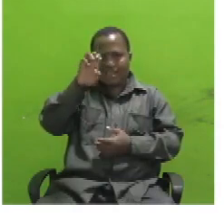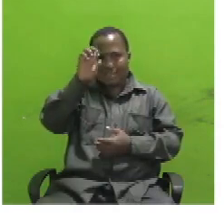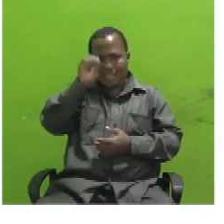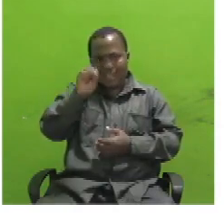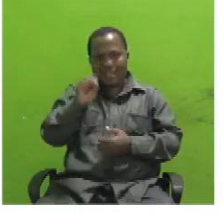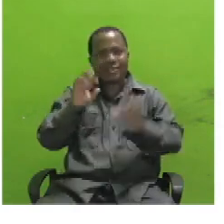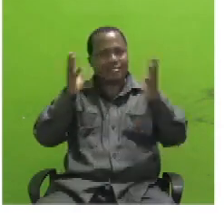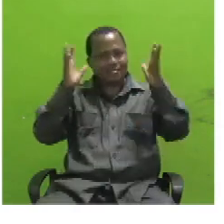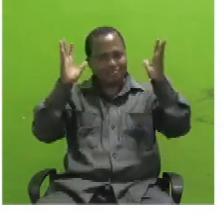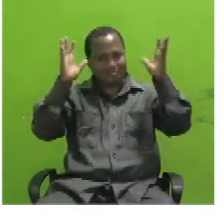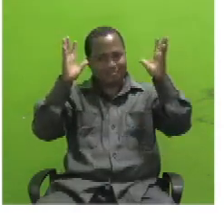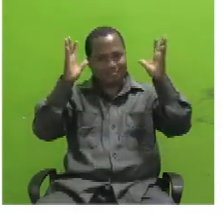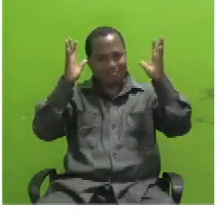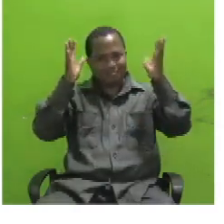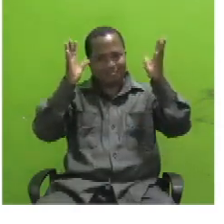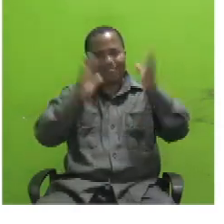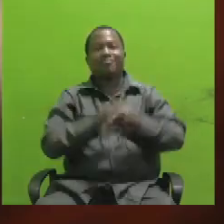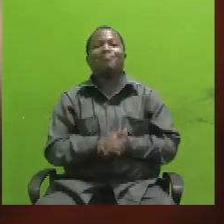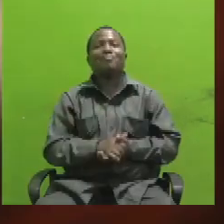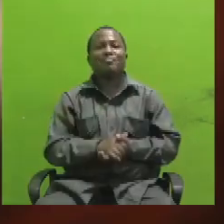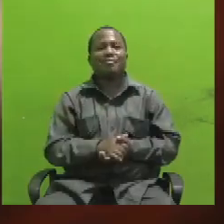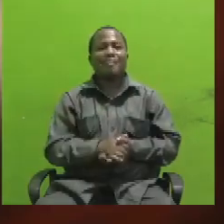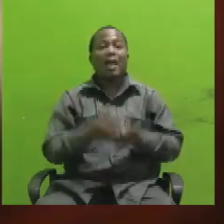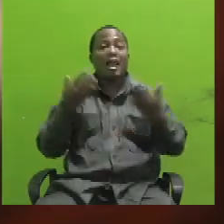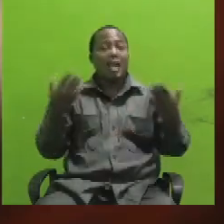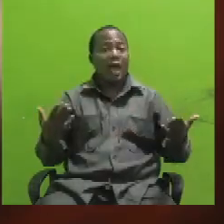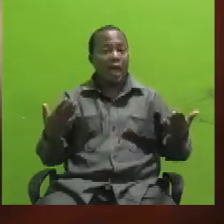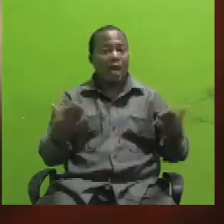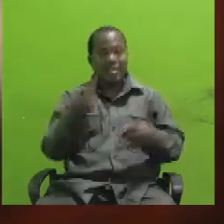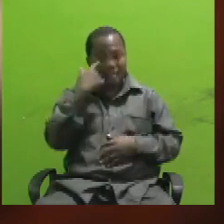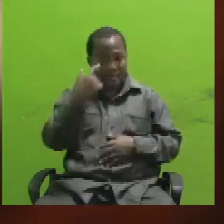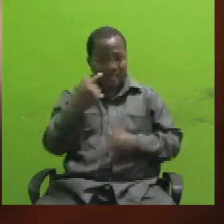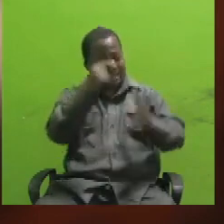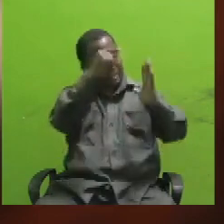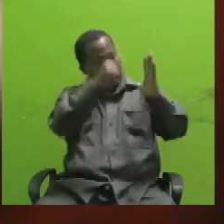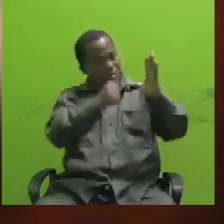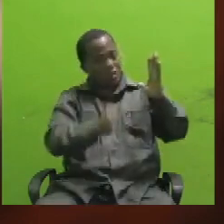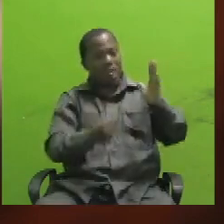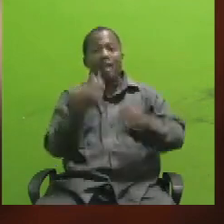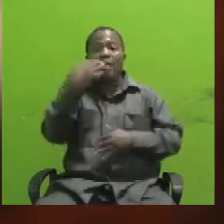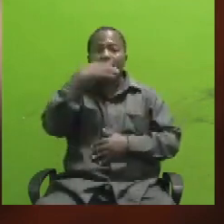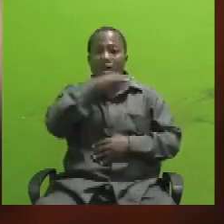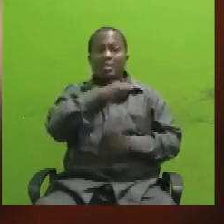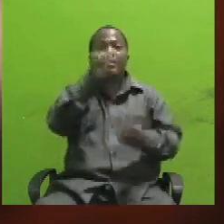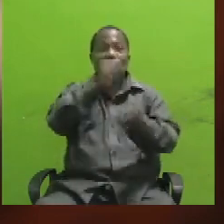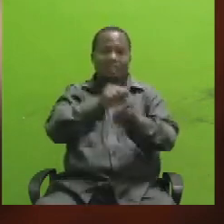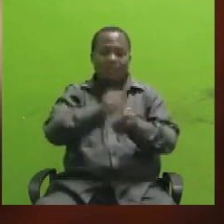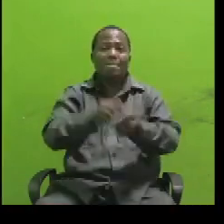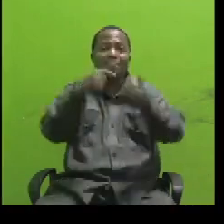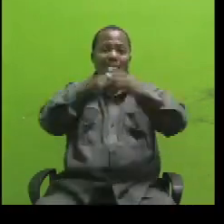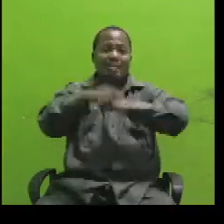yourself. Praise yourself. Very good. Now let us see the following important vocabulary in telling